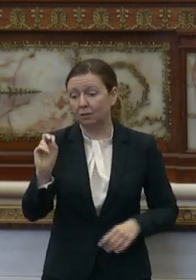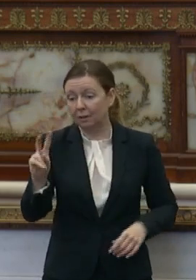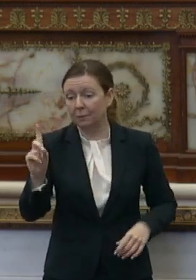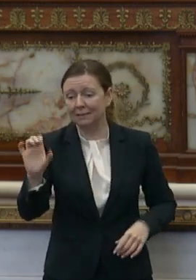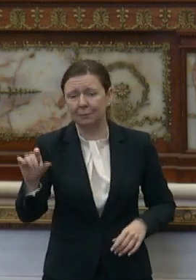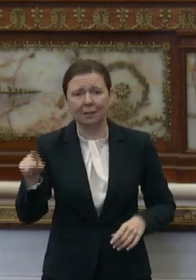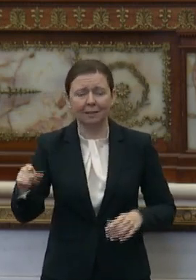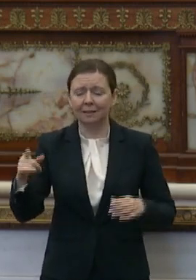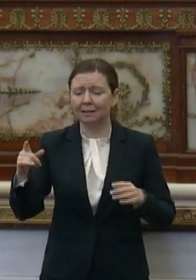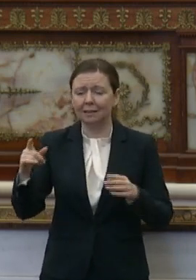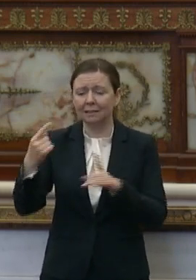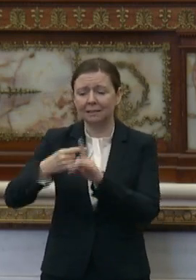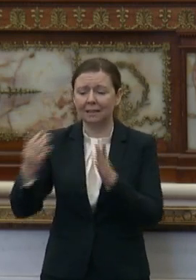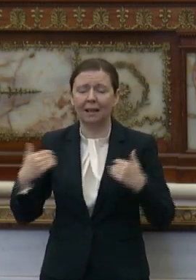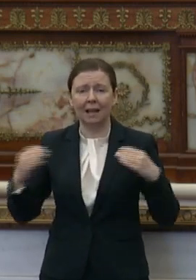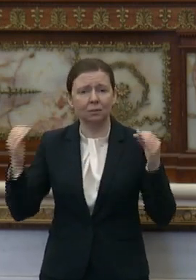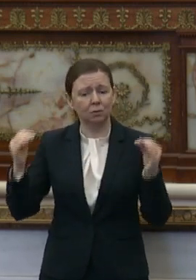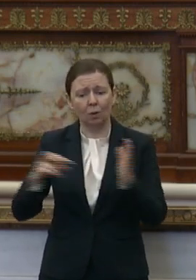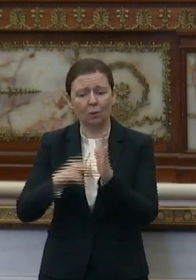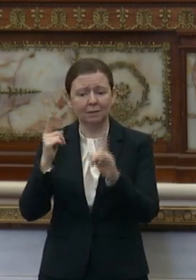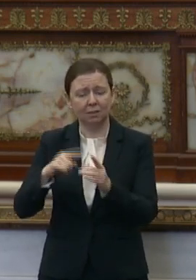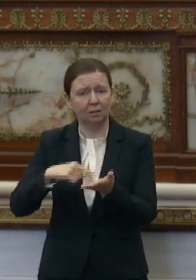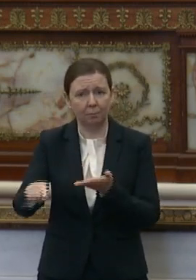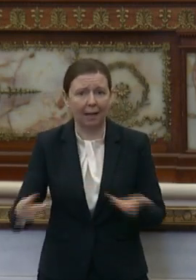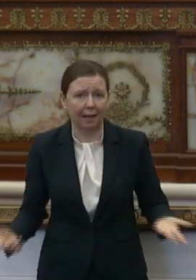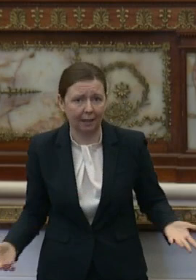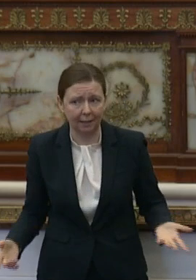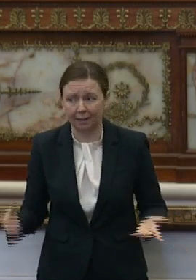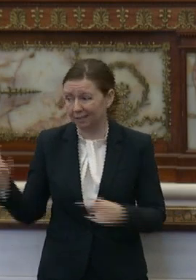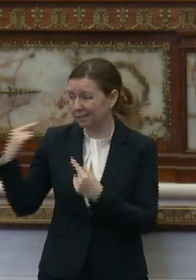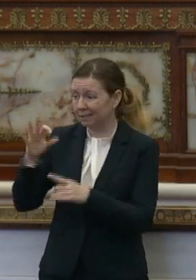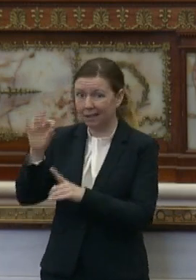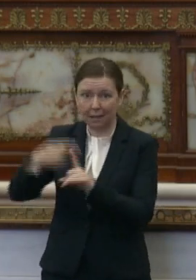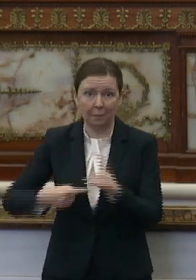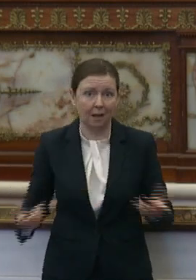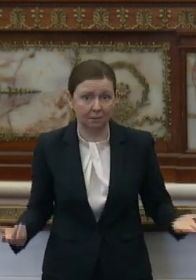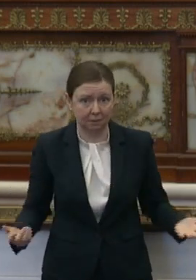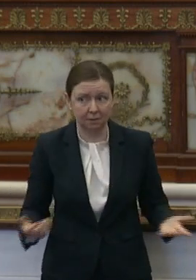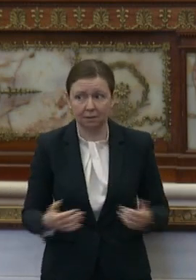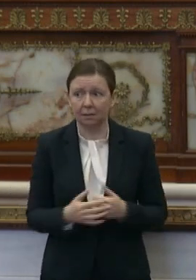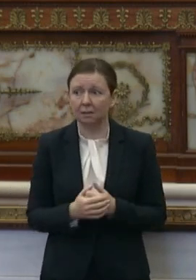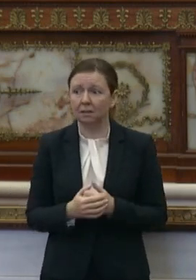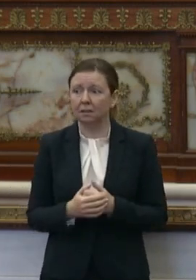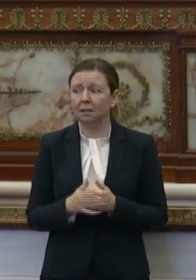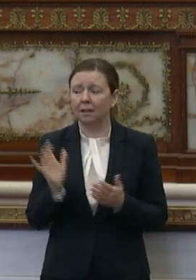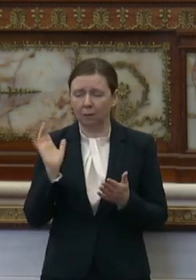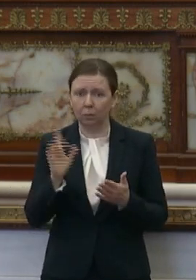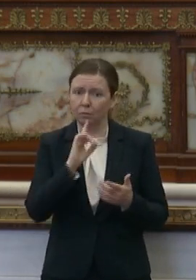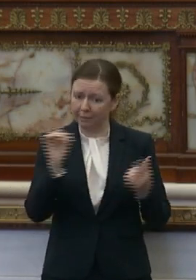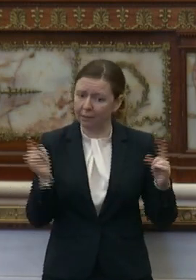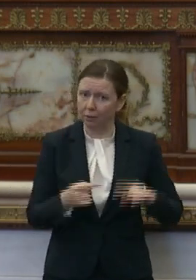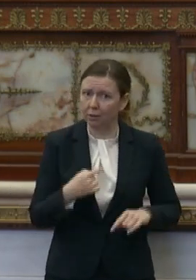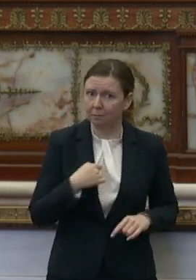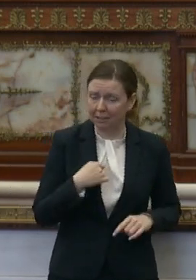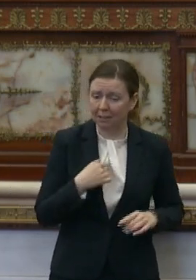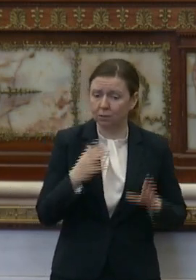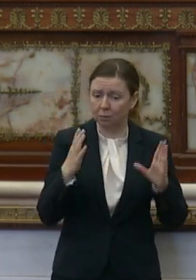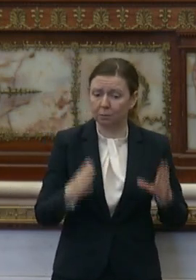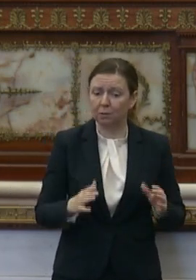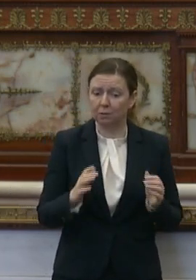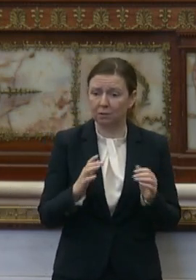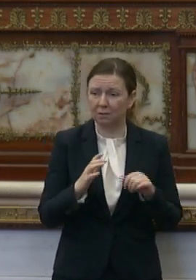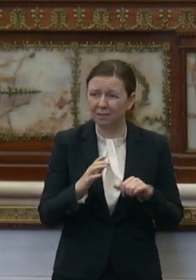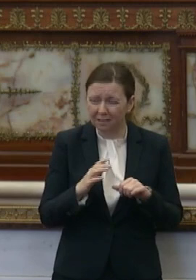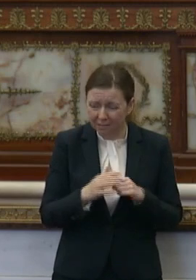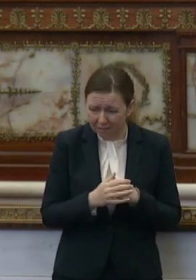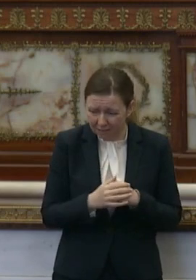no intention of paying. I'm now going to lose 9 months of rent, which would be devastating to a person owning a single